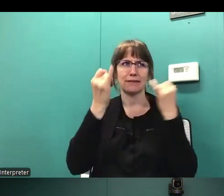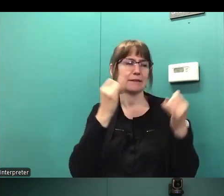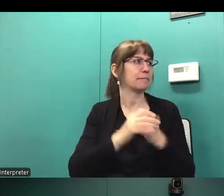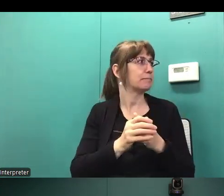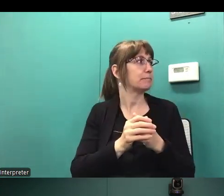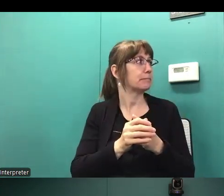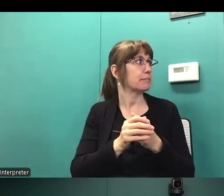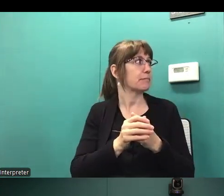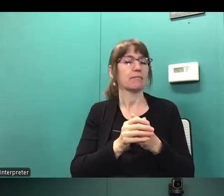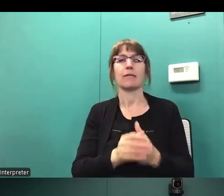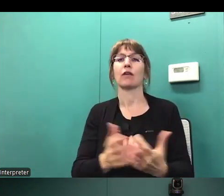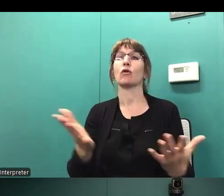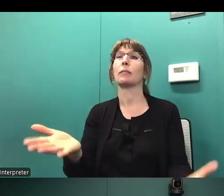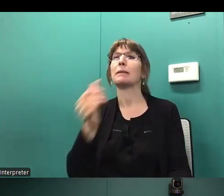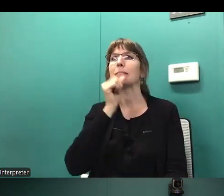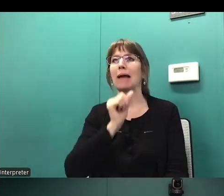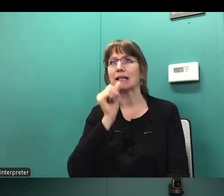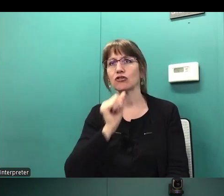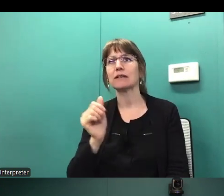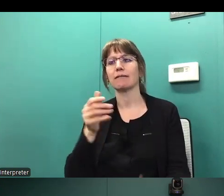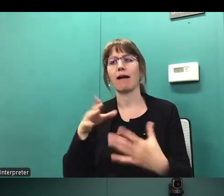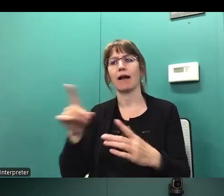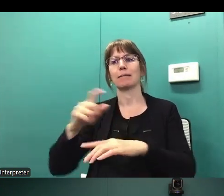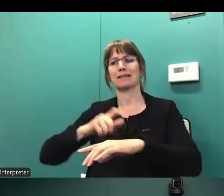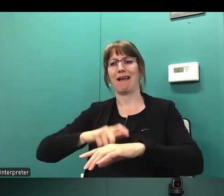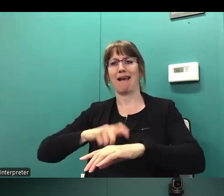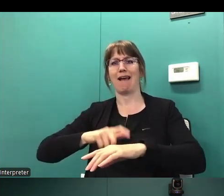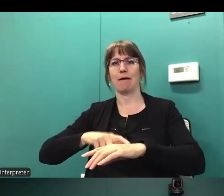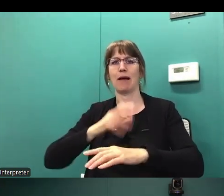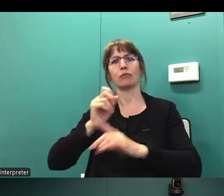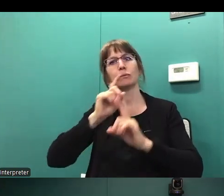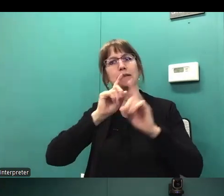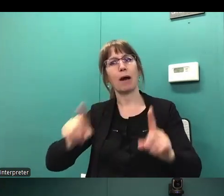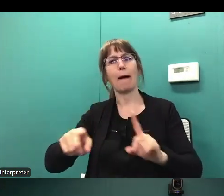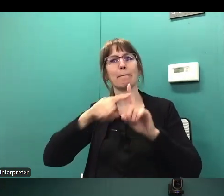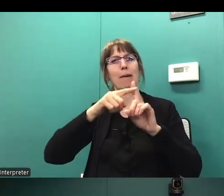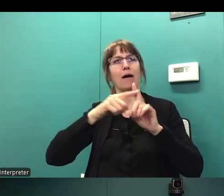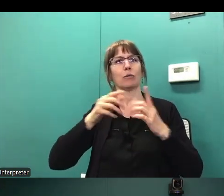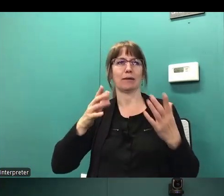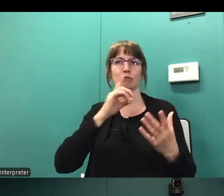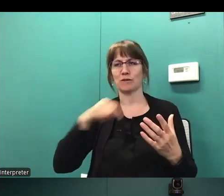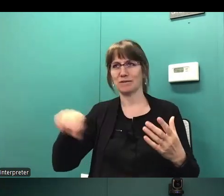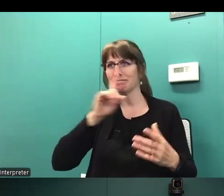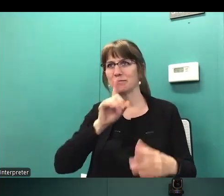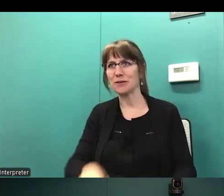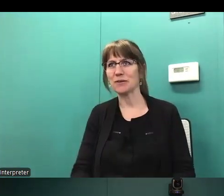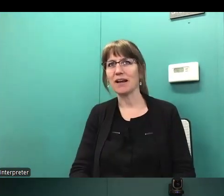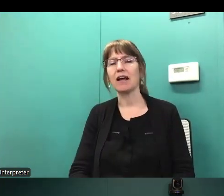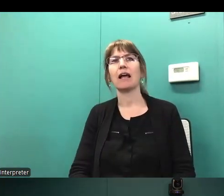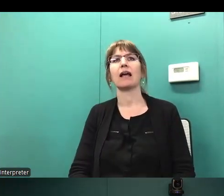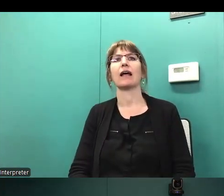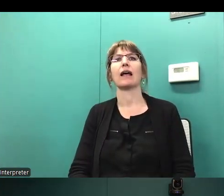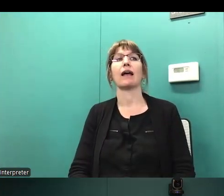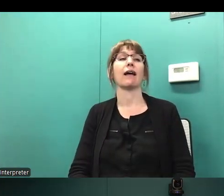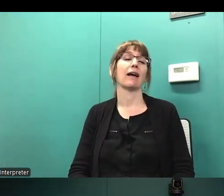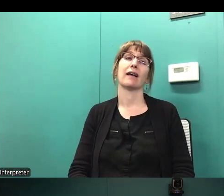Be patient, give them time to talk. So we talked about that wait time. And then of course, always respond positively, which I'm sure we all do. And then just be a good conversation